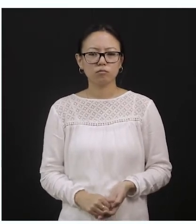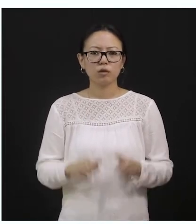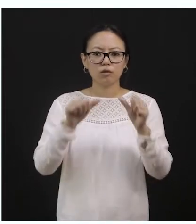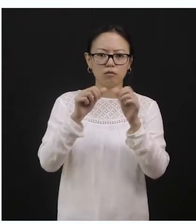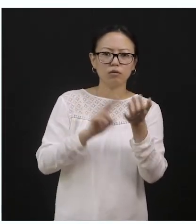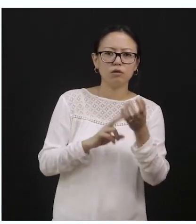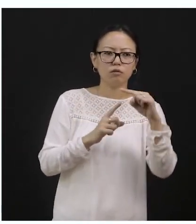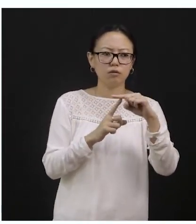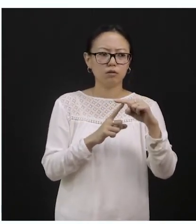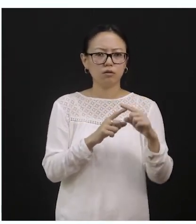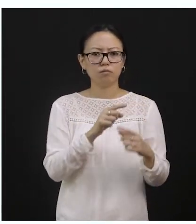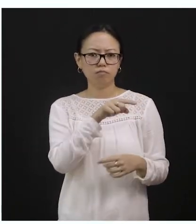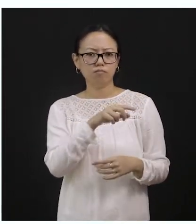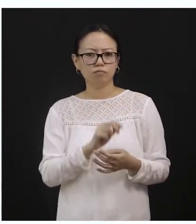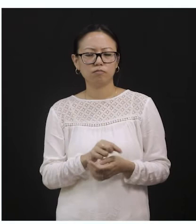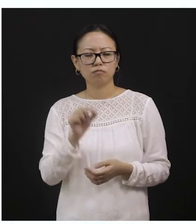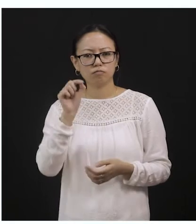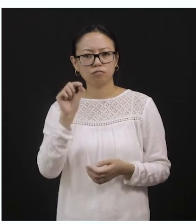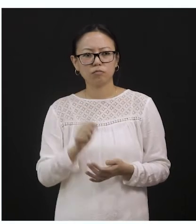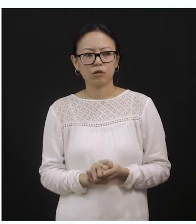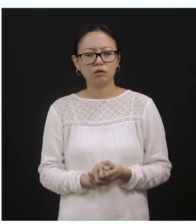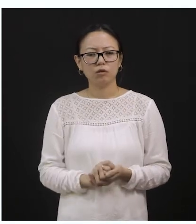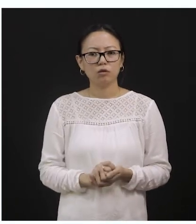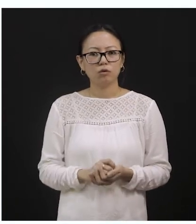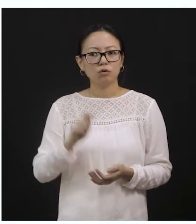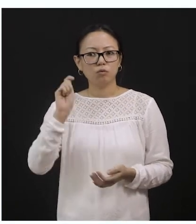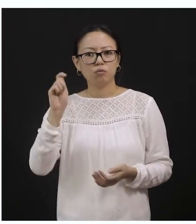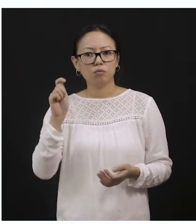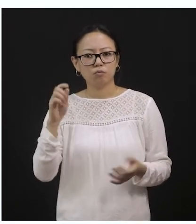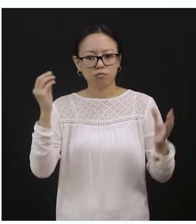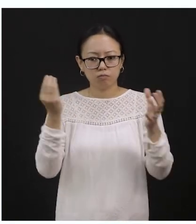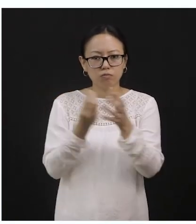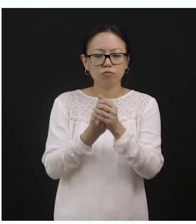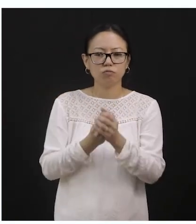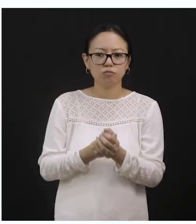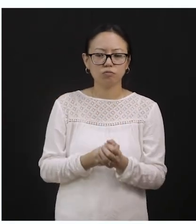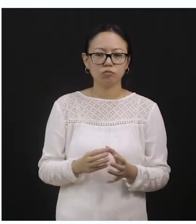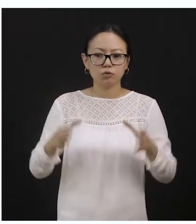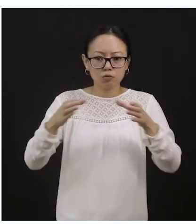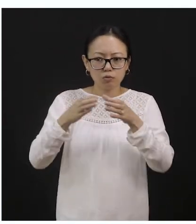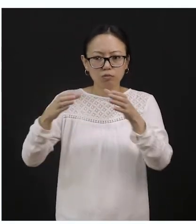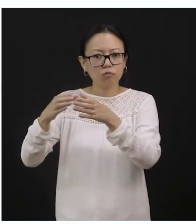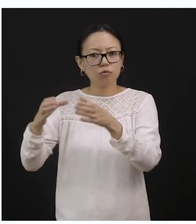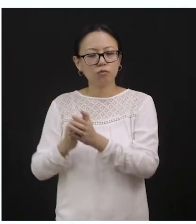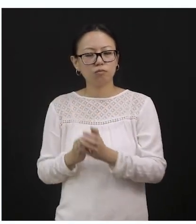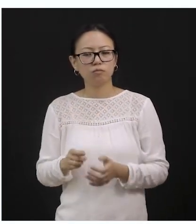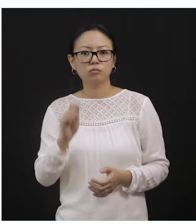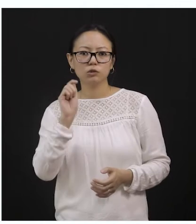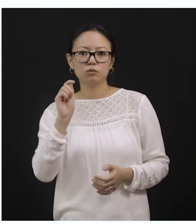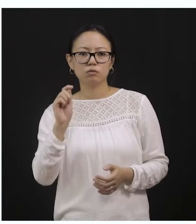unity. You can see from the picture. Okay, they work in unity. So this is a takeaway lesson